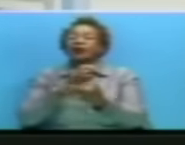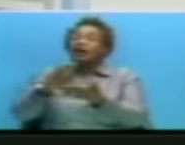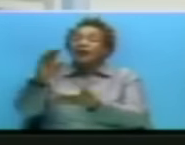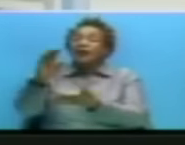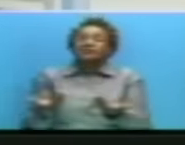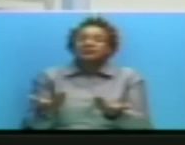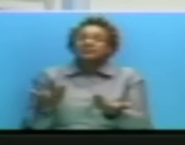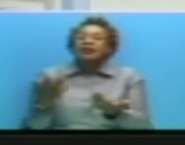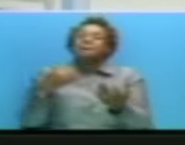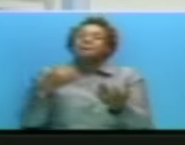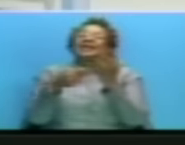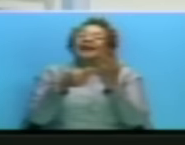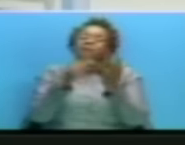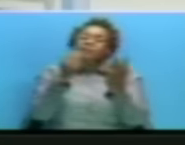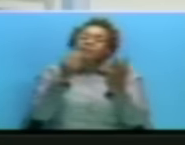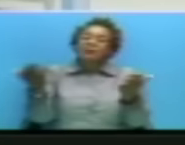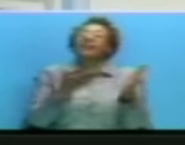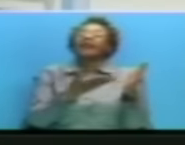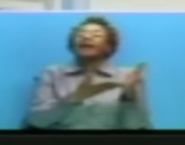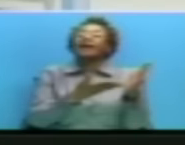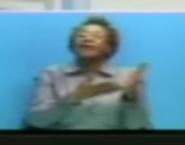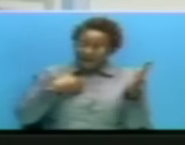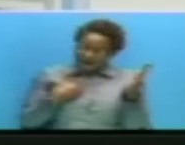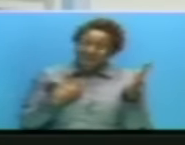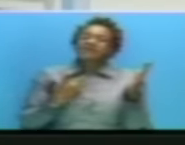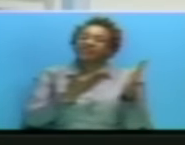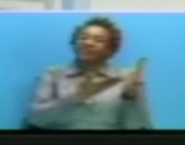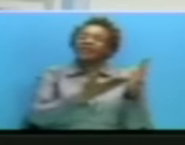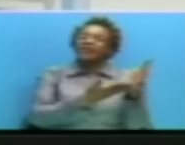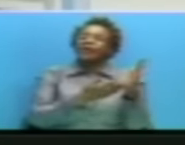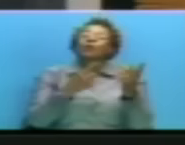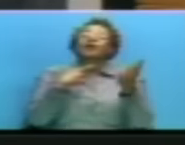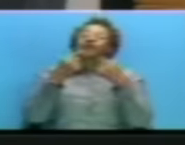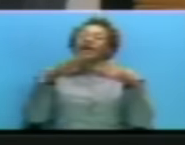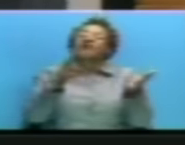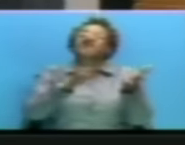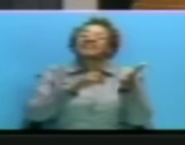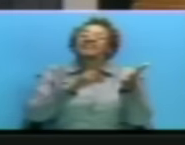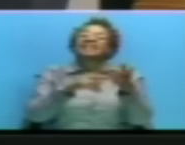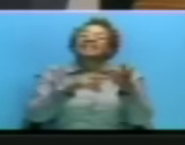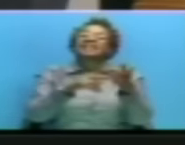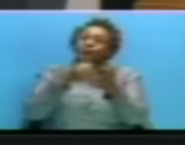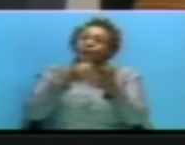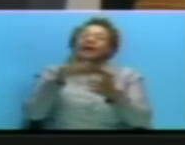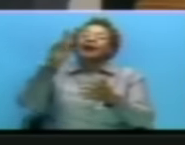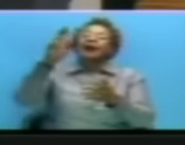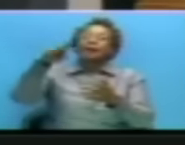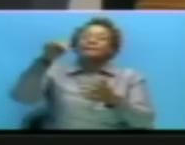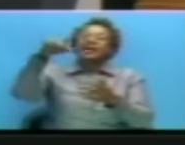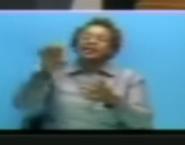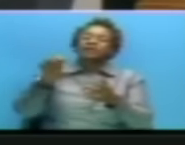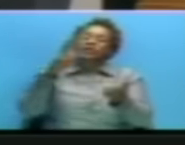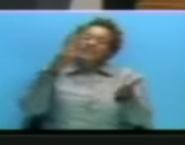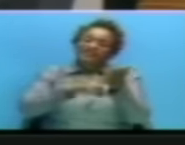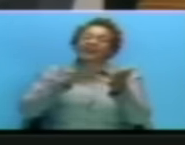What happened? My name was in the paper. Some of the categories. I actually have the cutting of the paper. My name was in the paper. We're talking about vetting. Yeah. Even Kamesh Party News, a thief, was vetted by